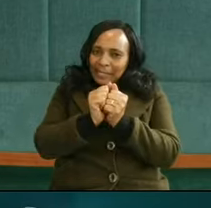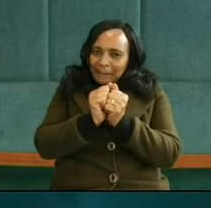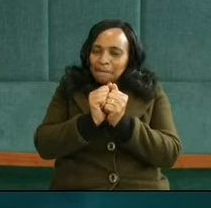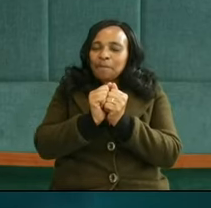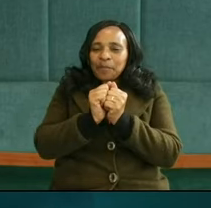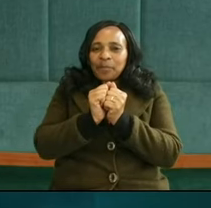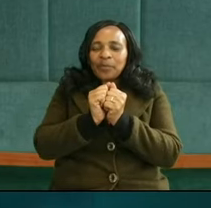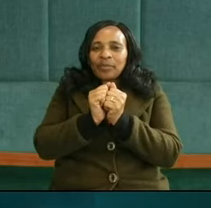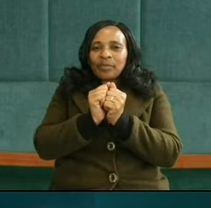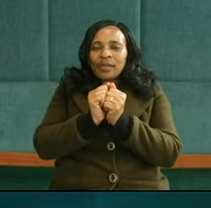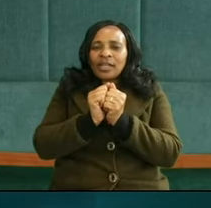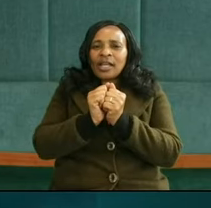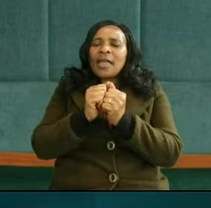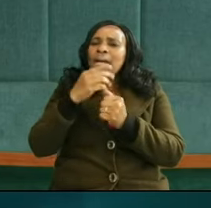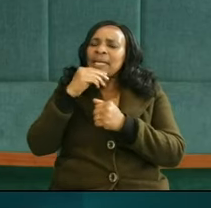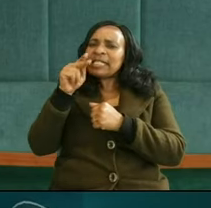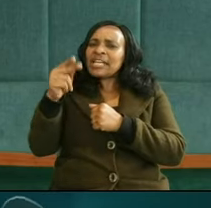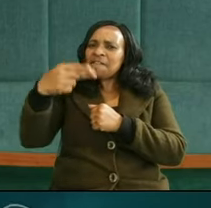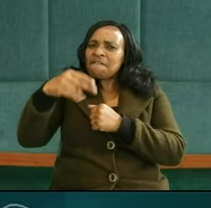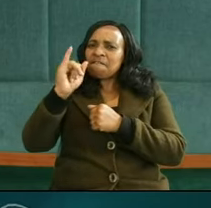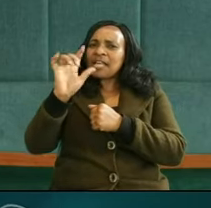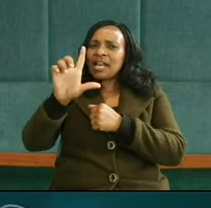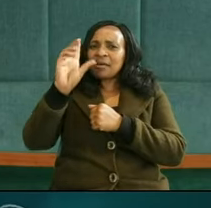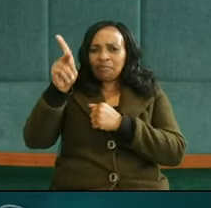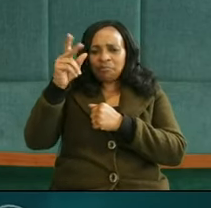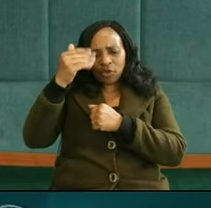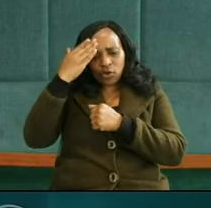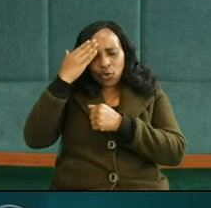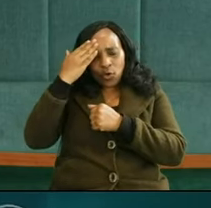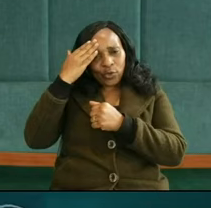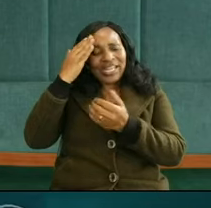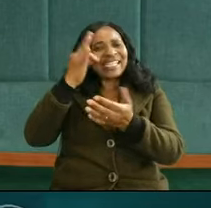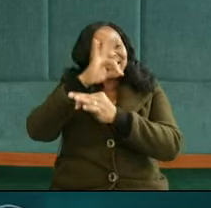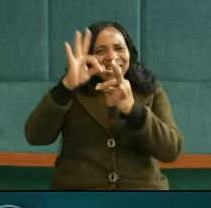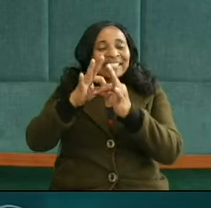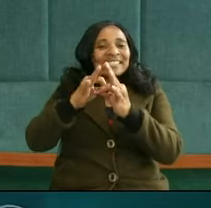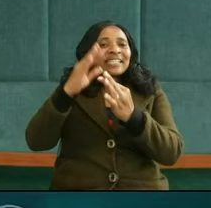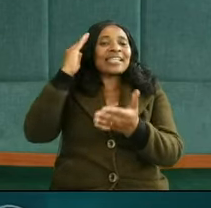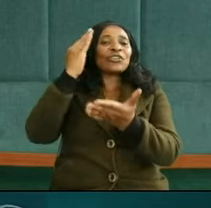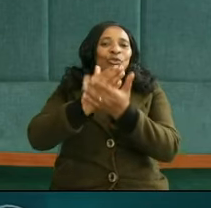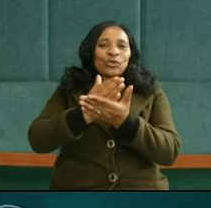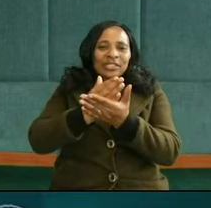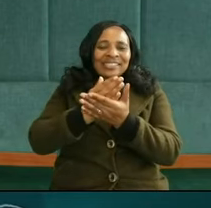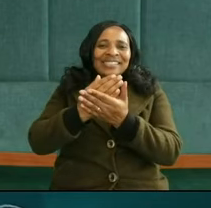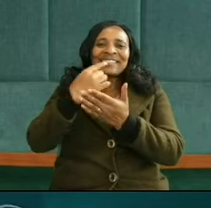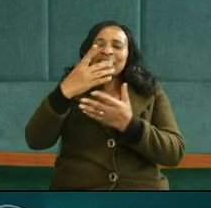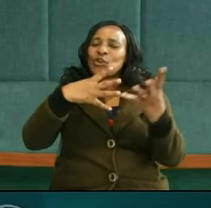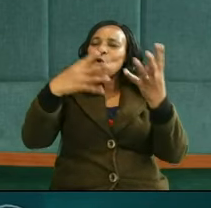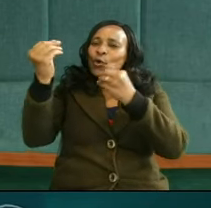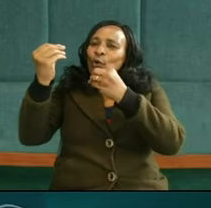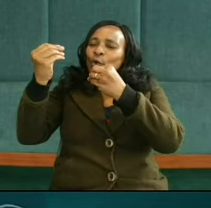probably Philip, knowing that reality, Jesus had said, go to the lost sheep of